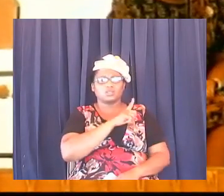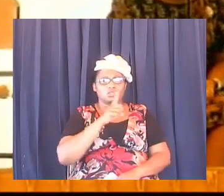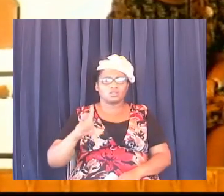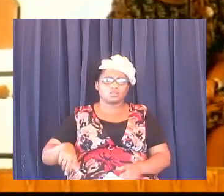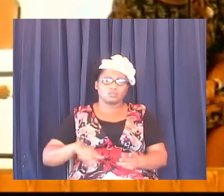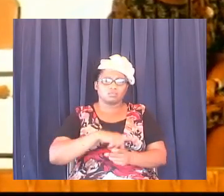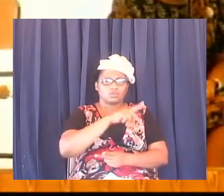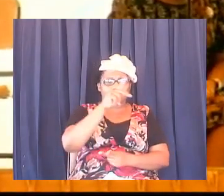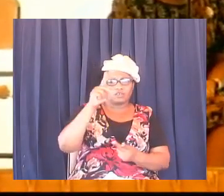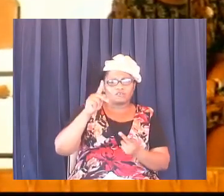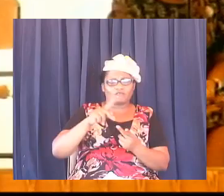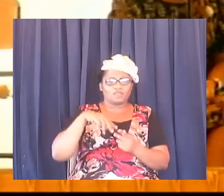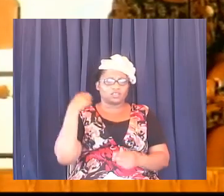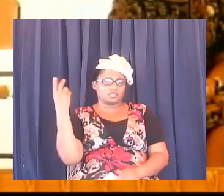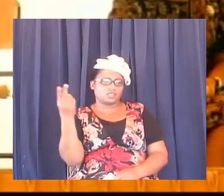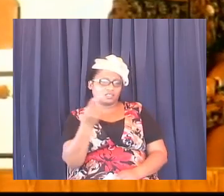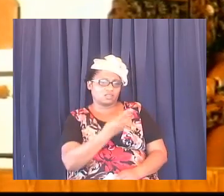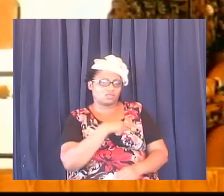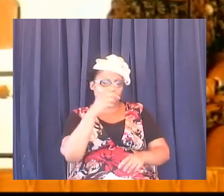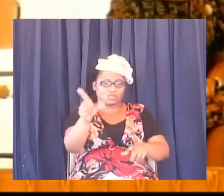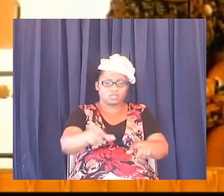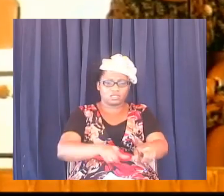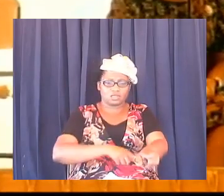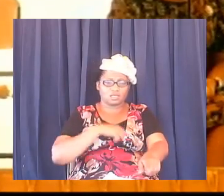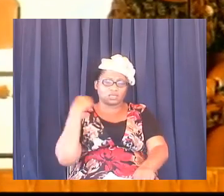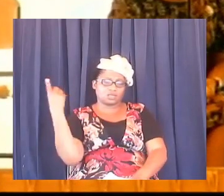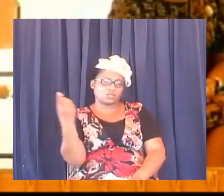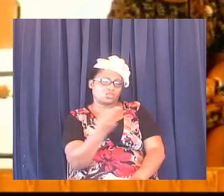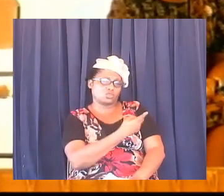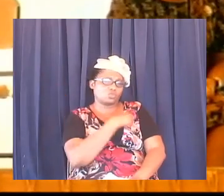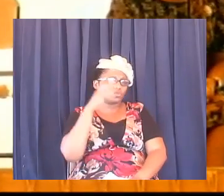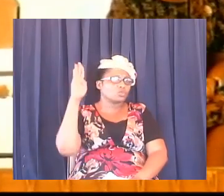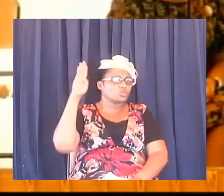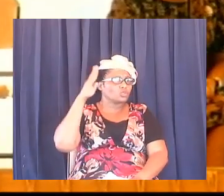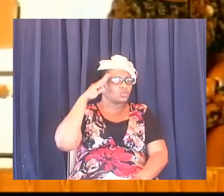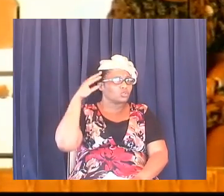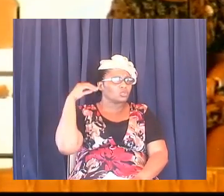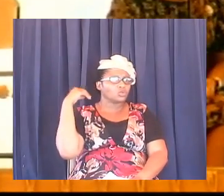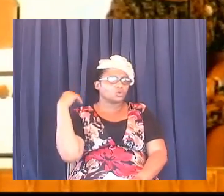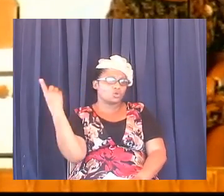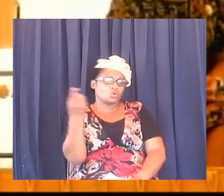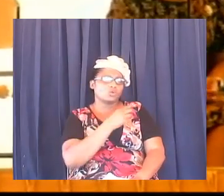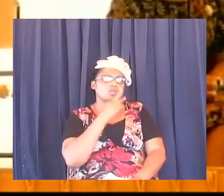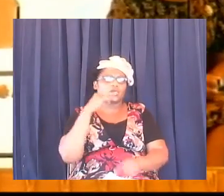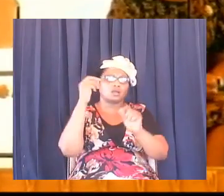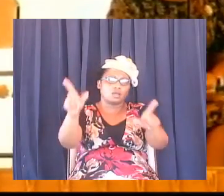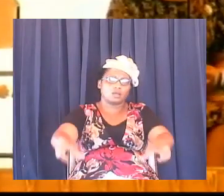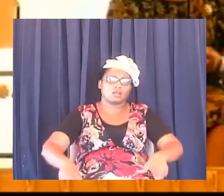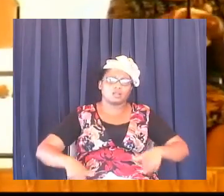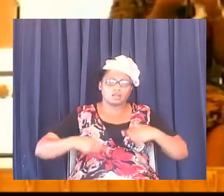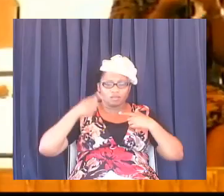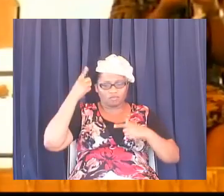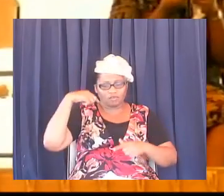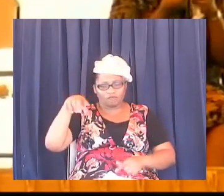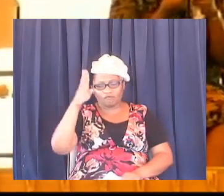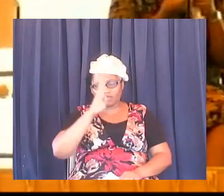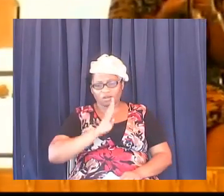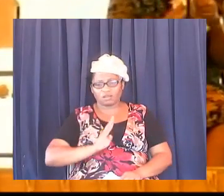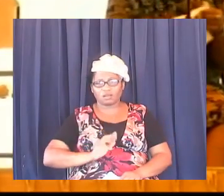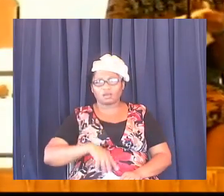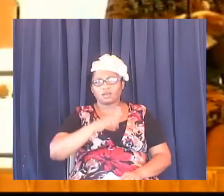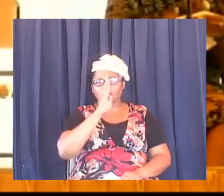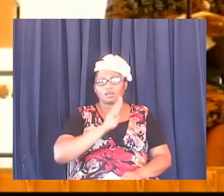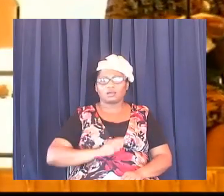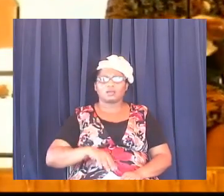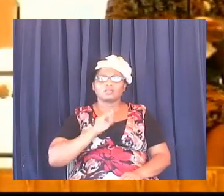us. As long as we know we are living for God, God is working in our lives. Hallelujah.